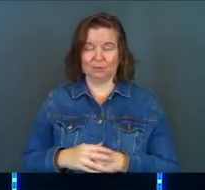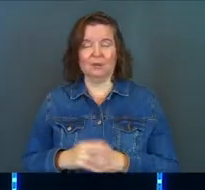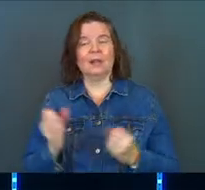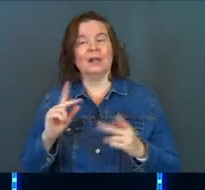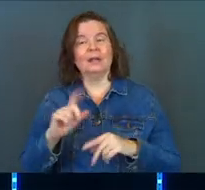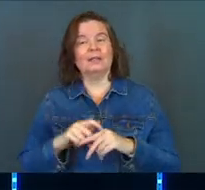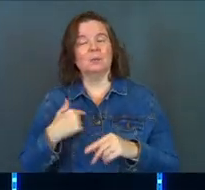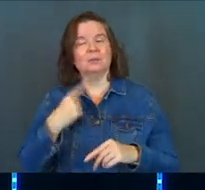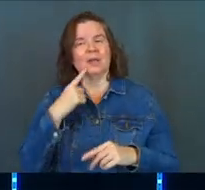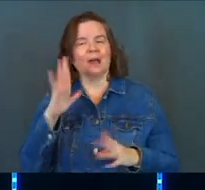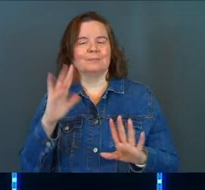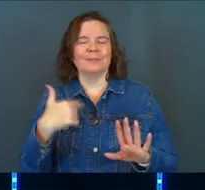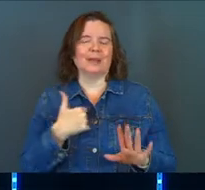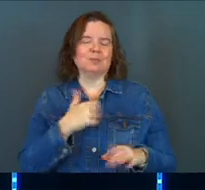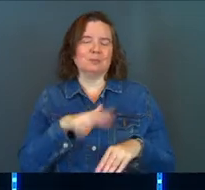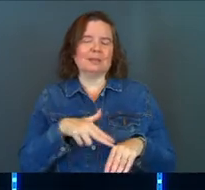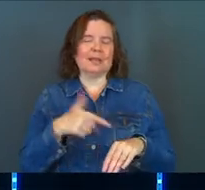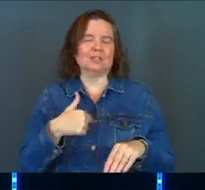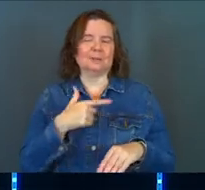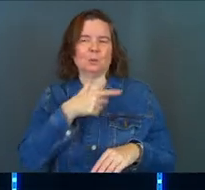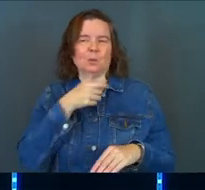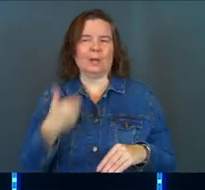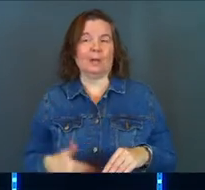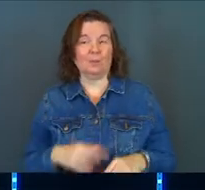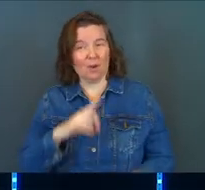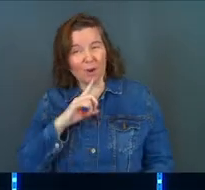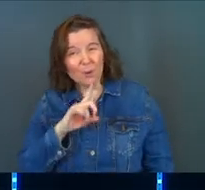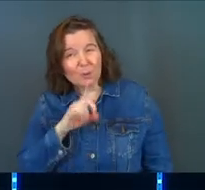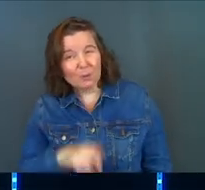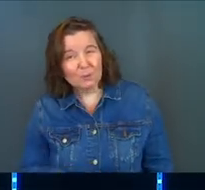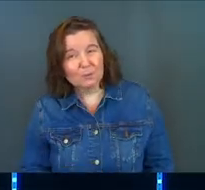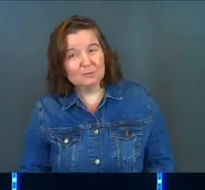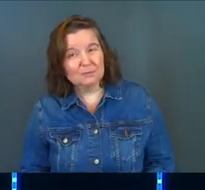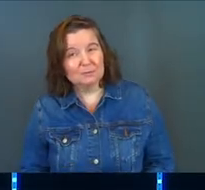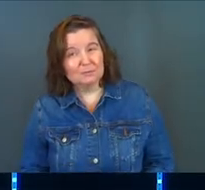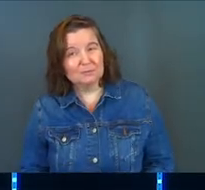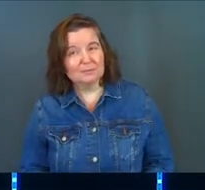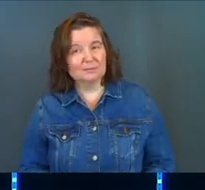And a lot of times we say, well, I'm just being natural. I'm just being who I am. Are you?